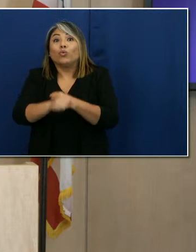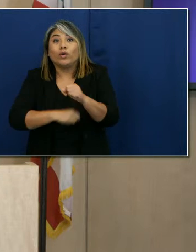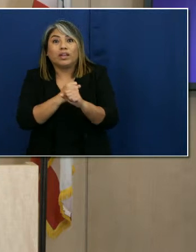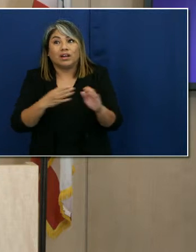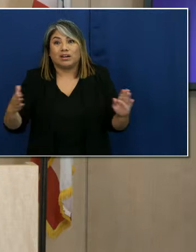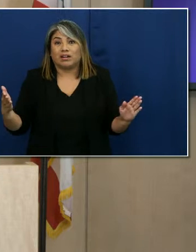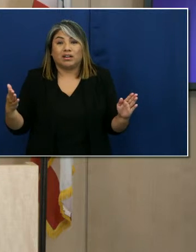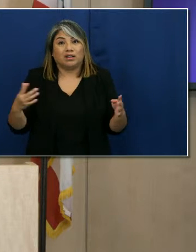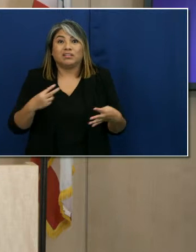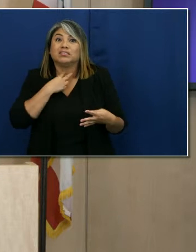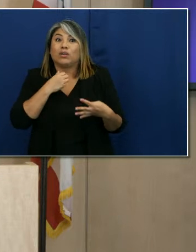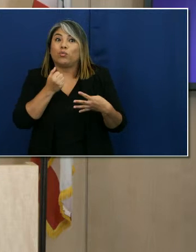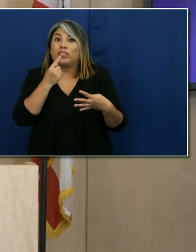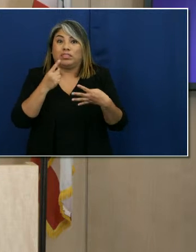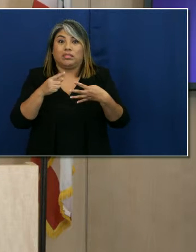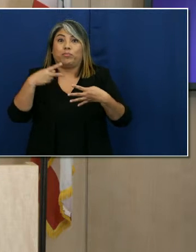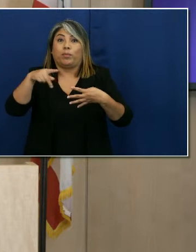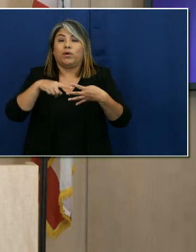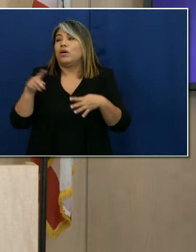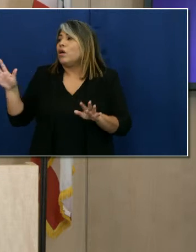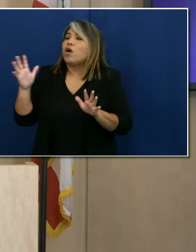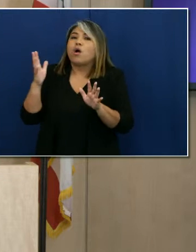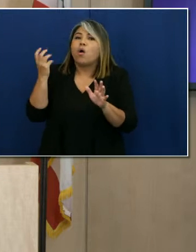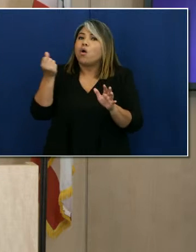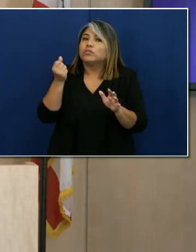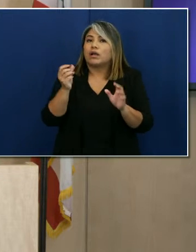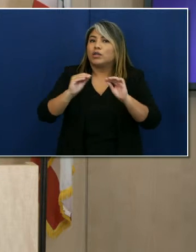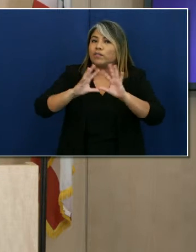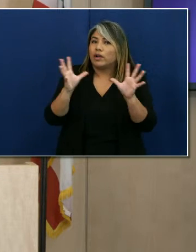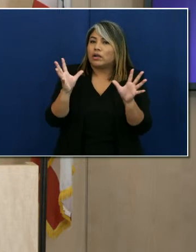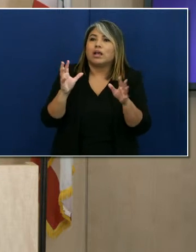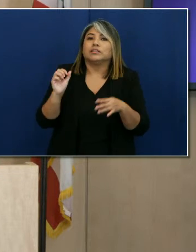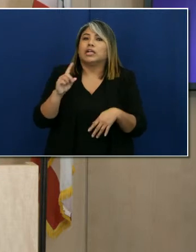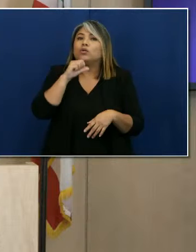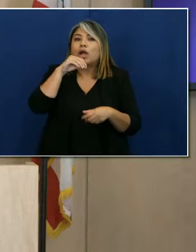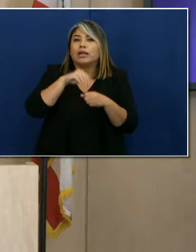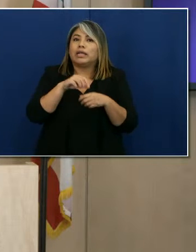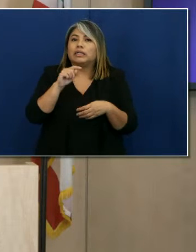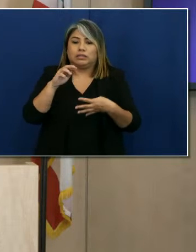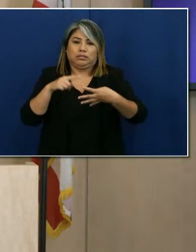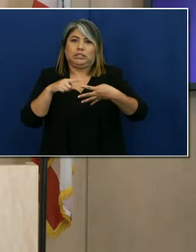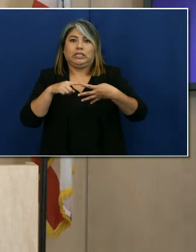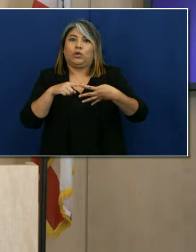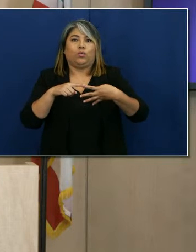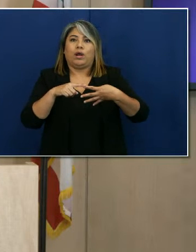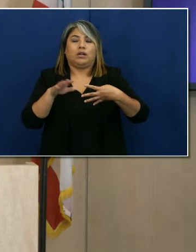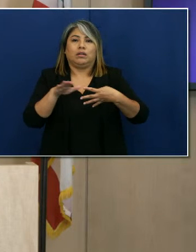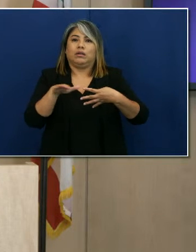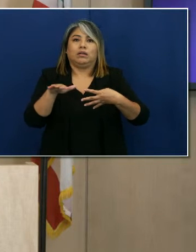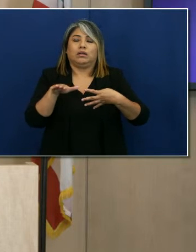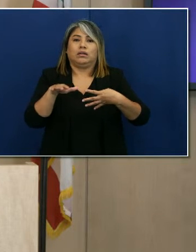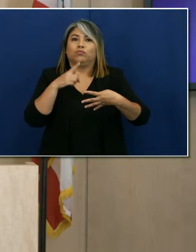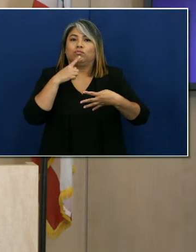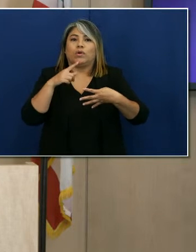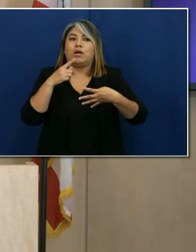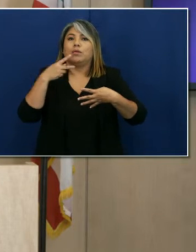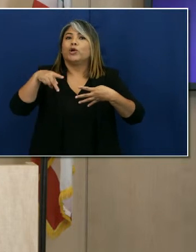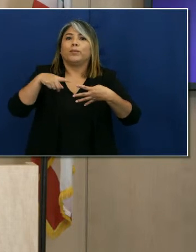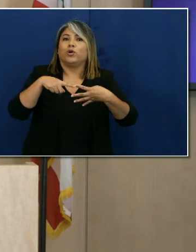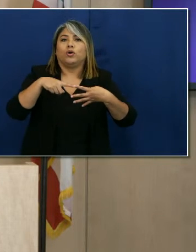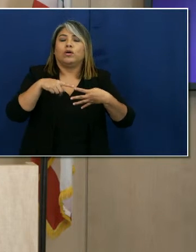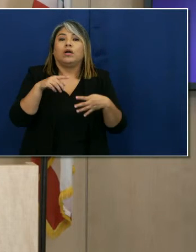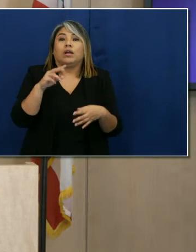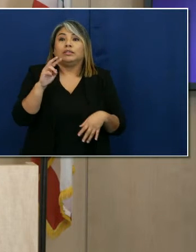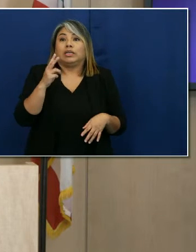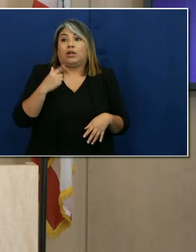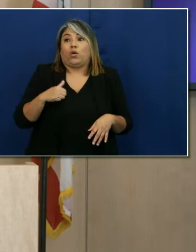some clarification. San Diego is not in Tier 1, and secondly, we do not develop the